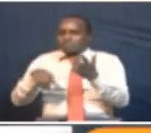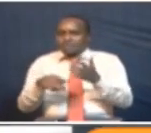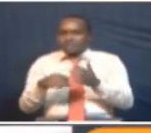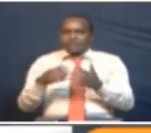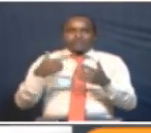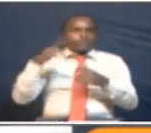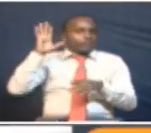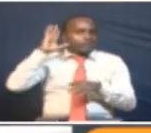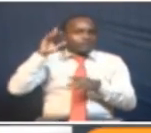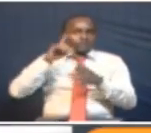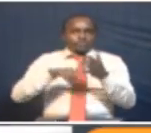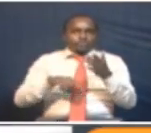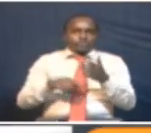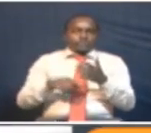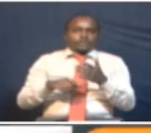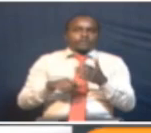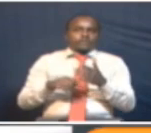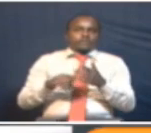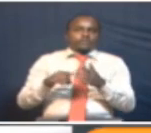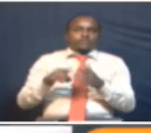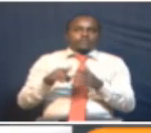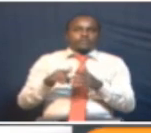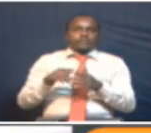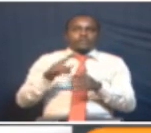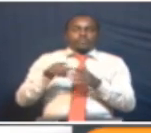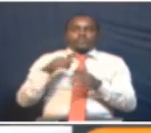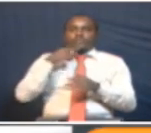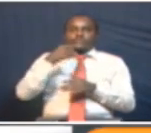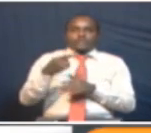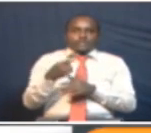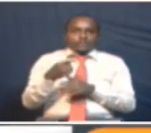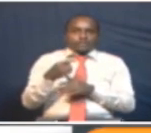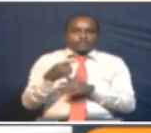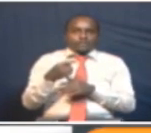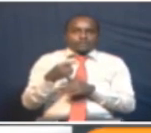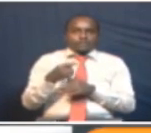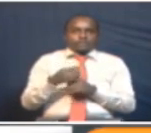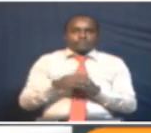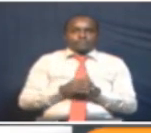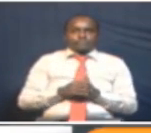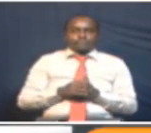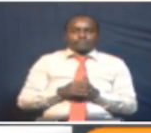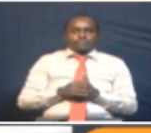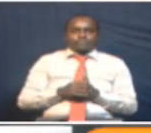to what Ngujiri Wambogo had to say earlier this week here on Citizen TV.